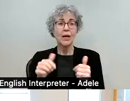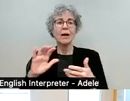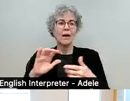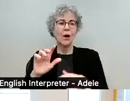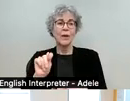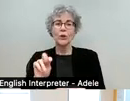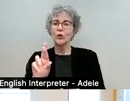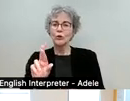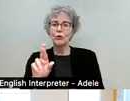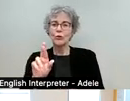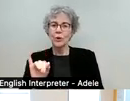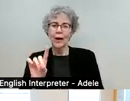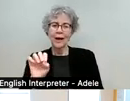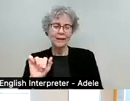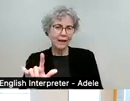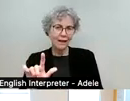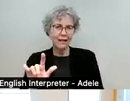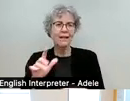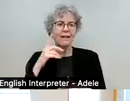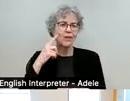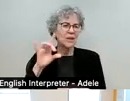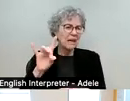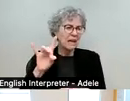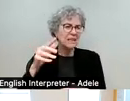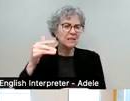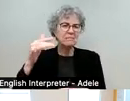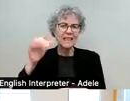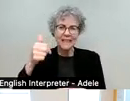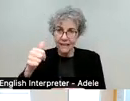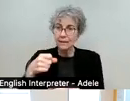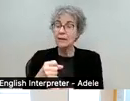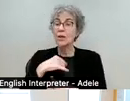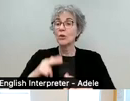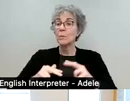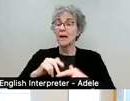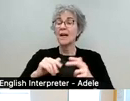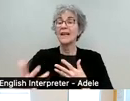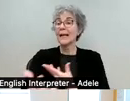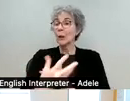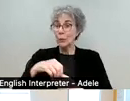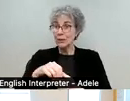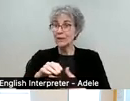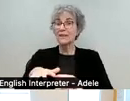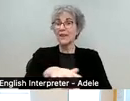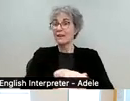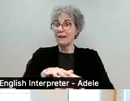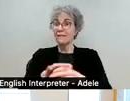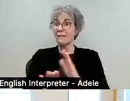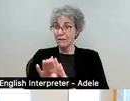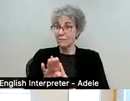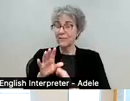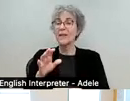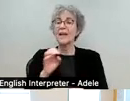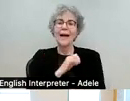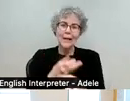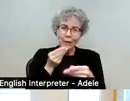the next sort of 8 to 10 years to build an inclusive neighborhood development that is energy